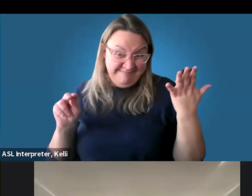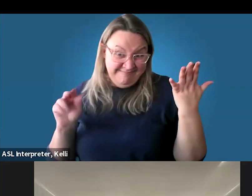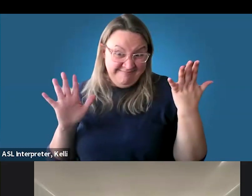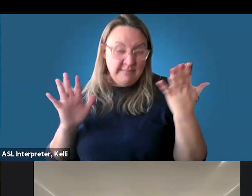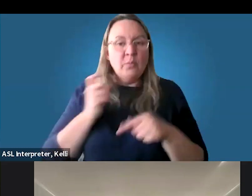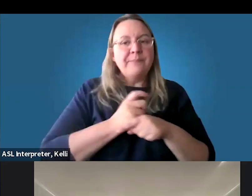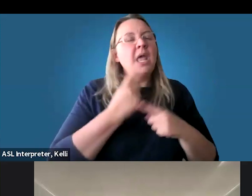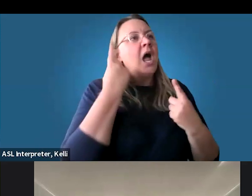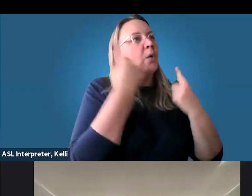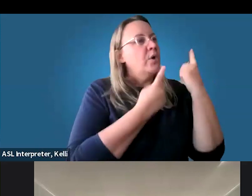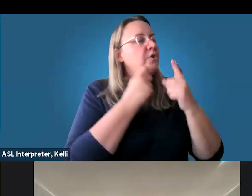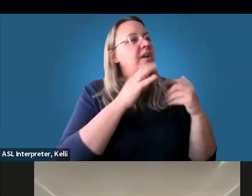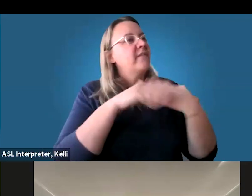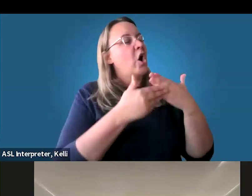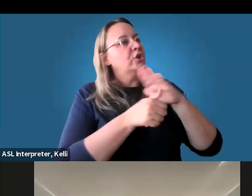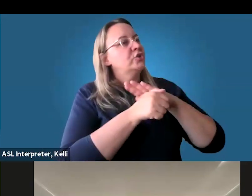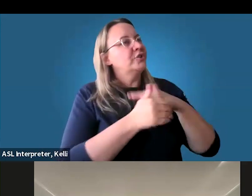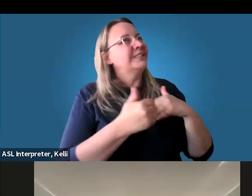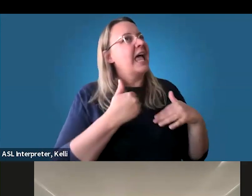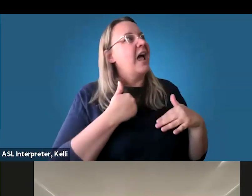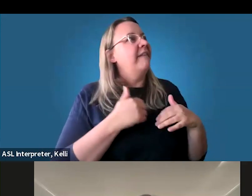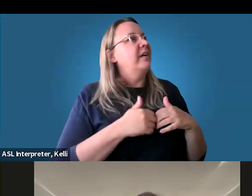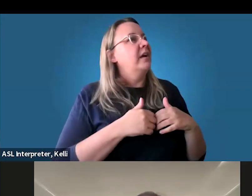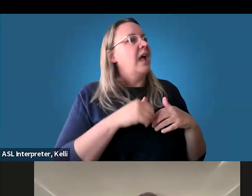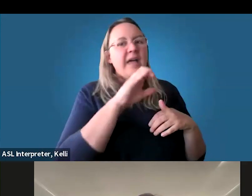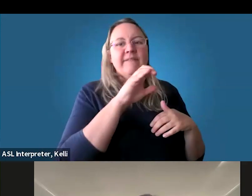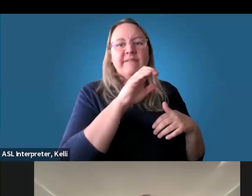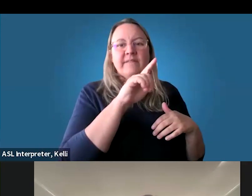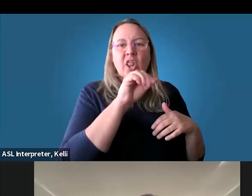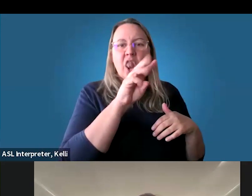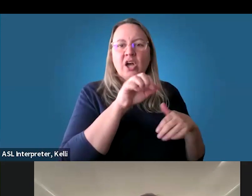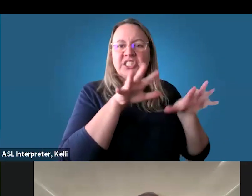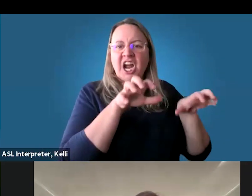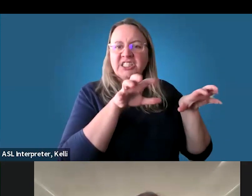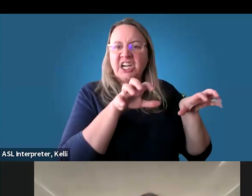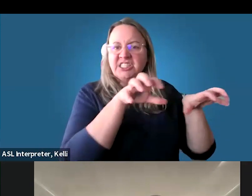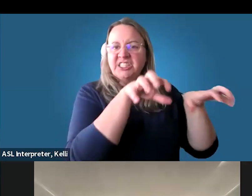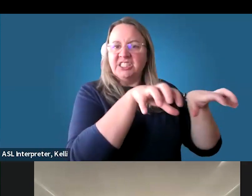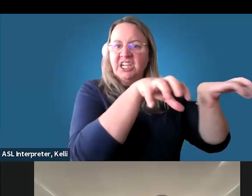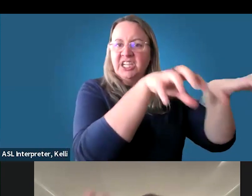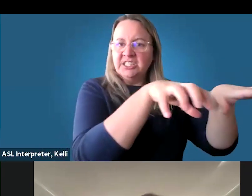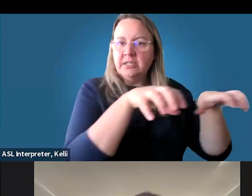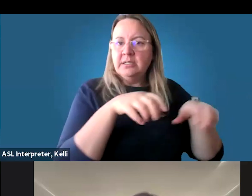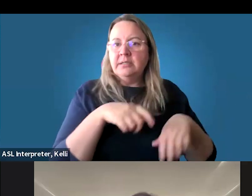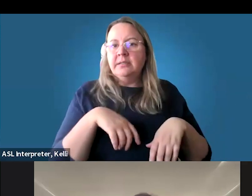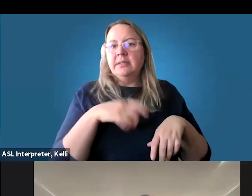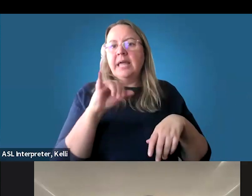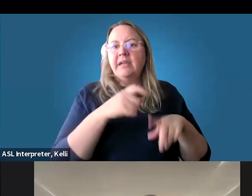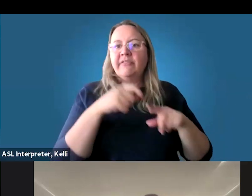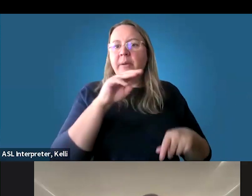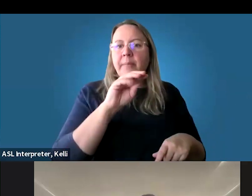All Yeah, right. I wonder if Jesse. all turtles have claws, even like the ones from from Moana or